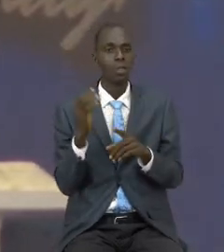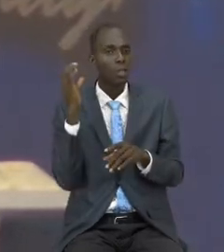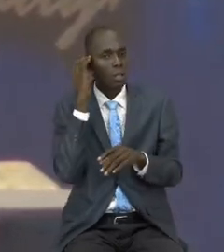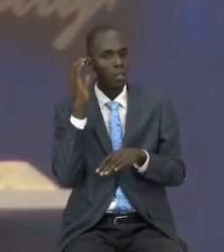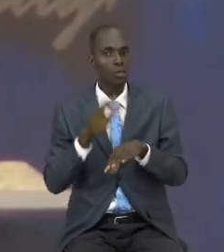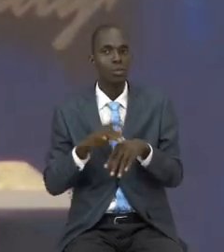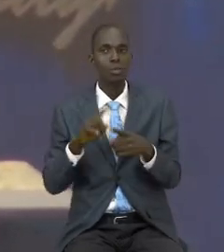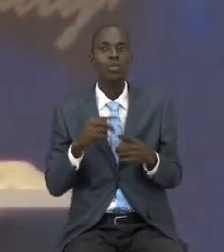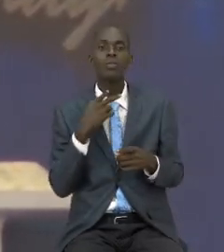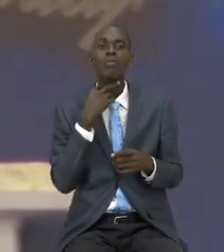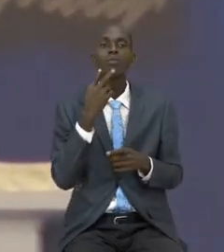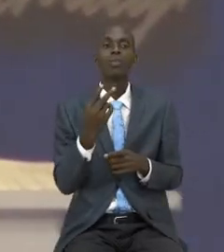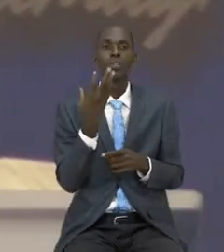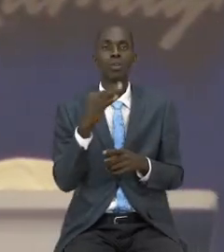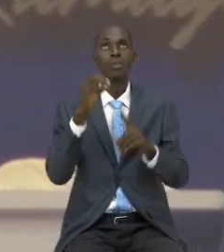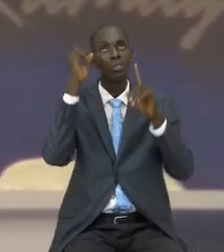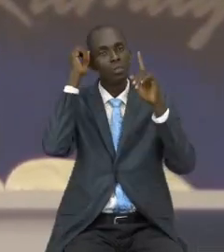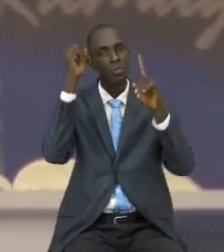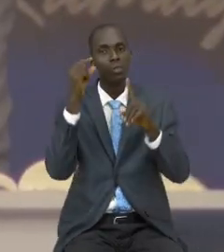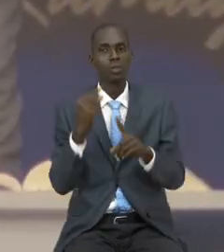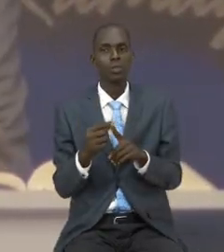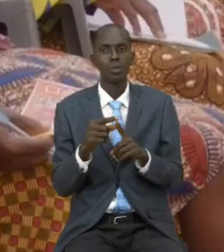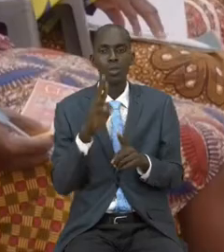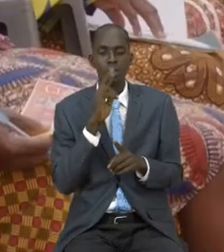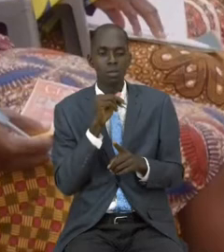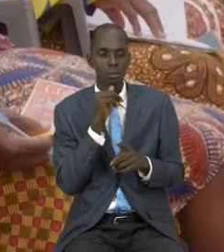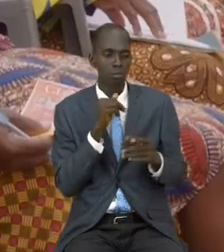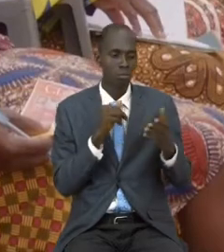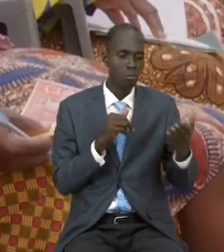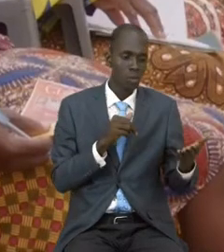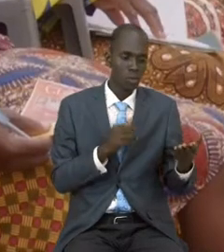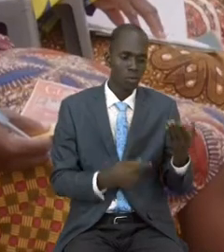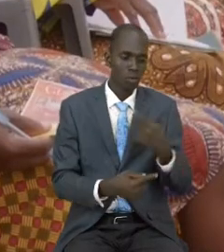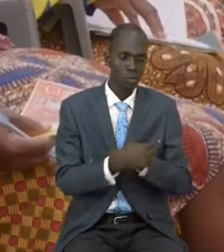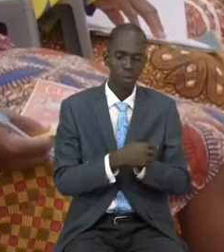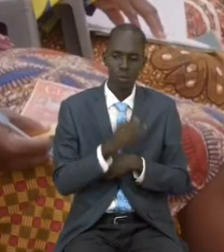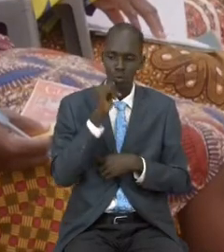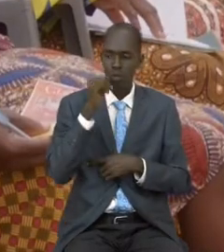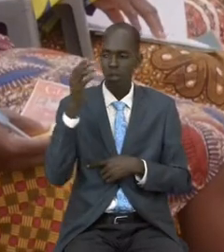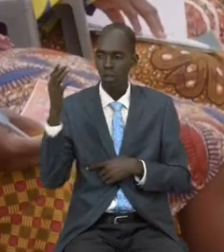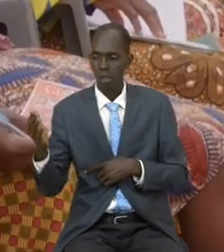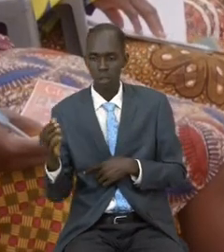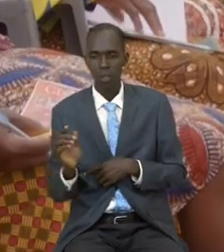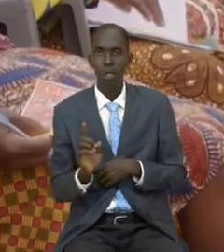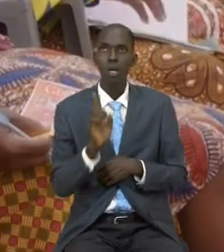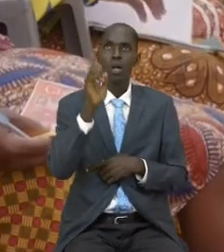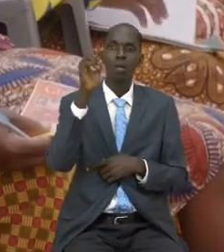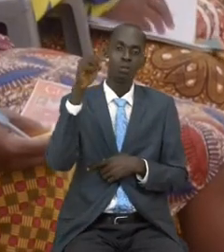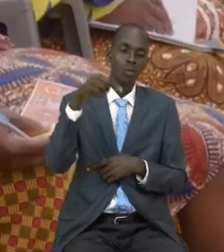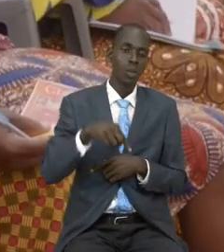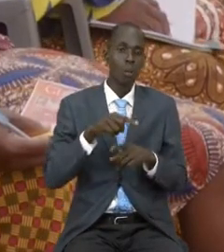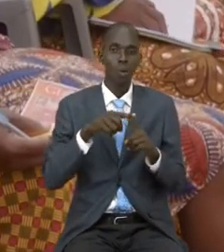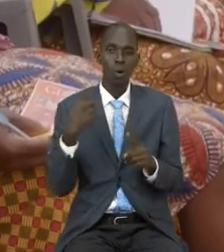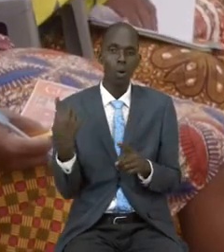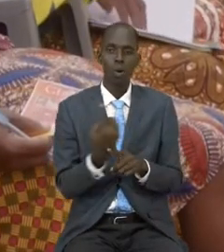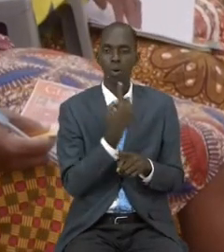unto his word. They are not here and there, up and down, but they're hearkening